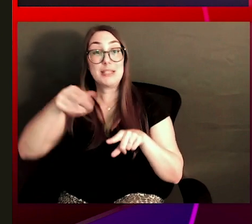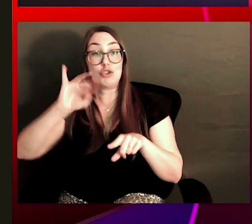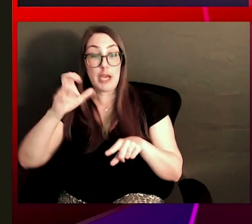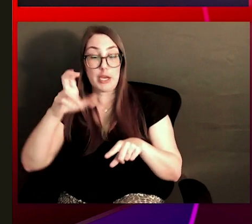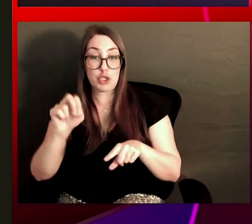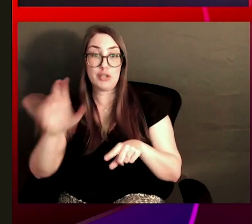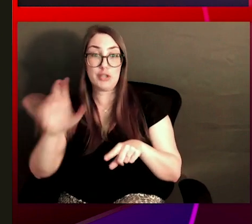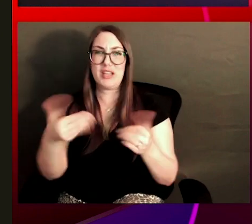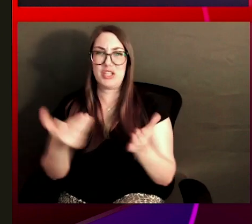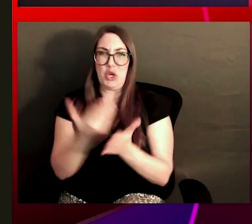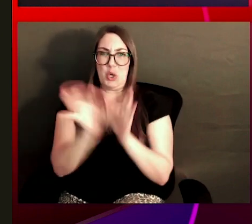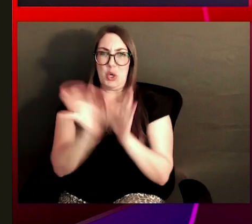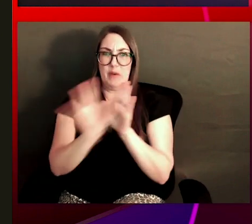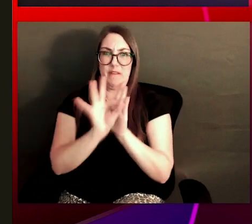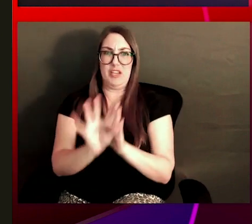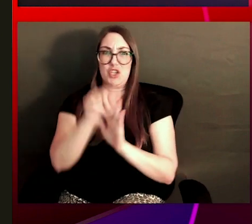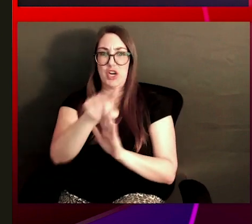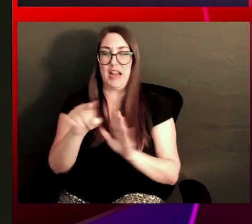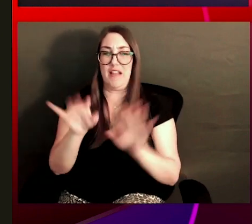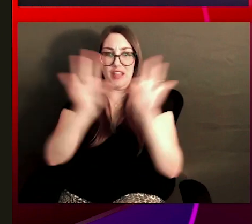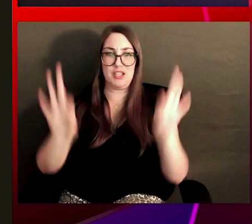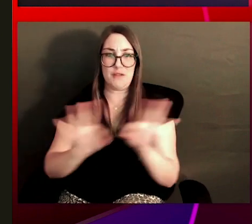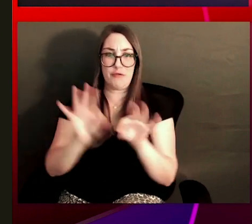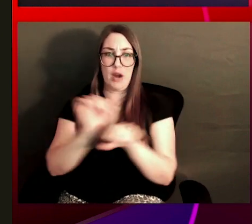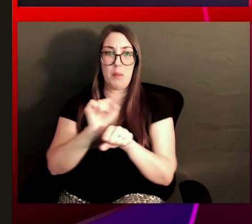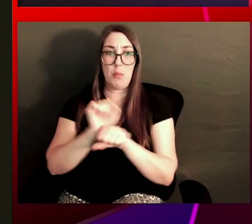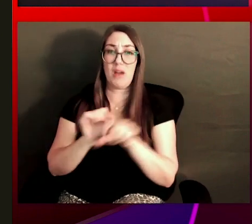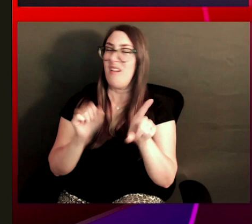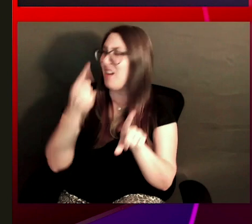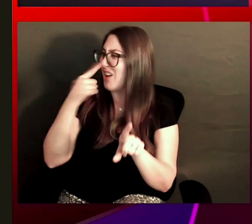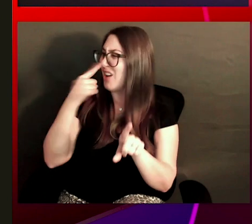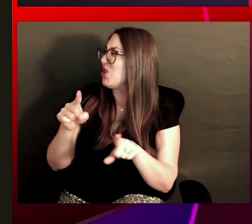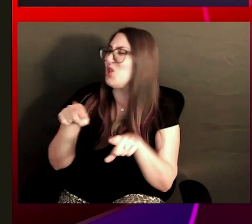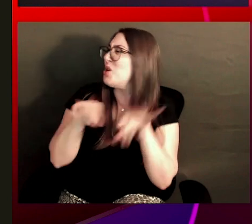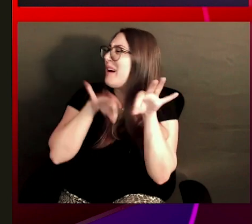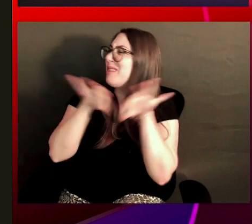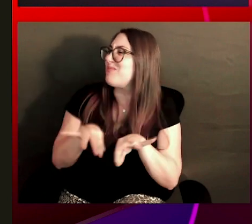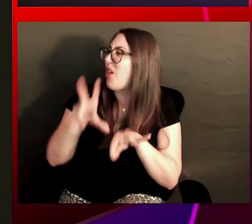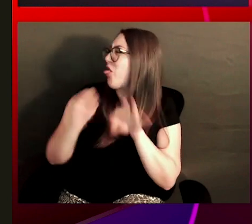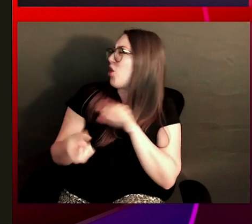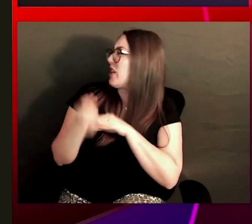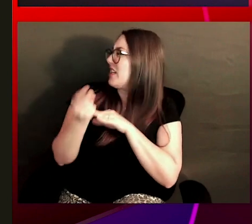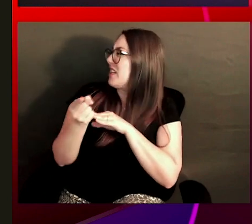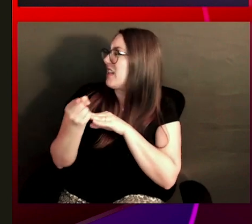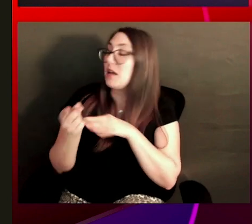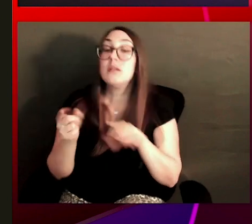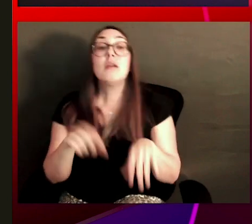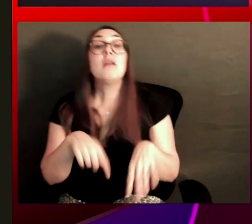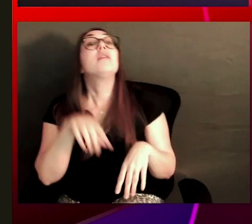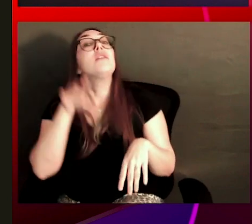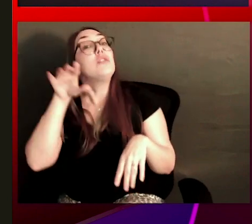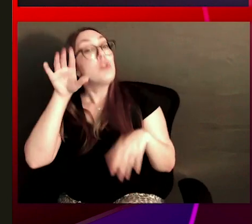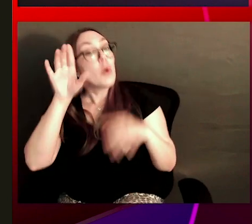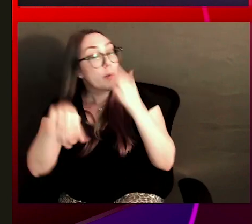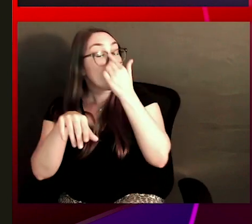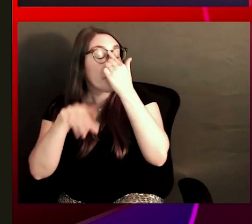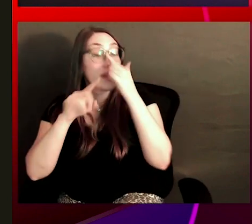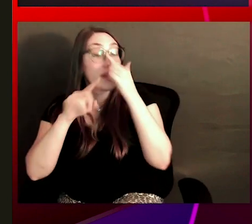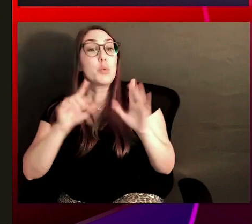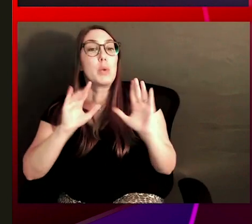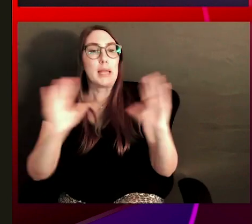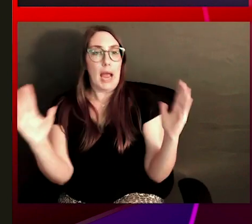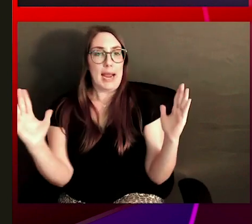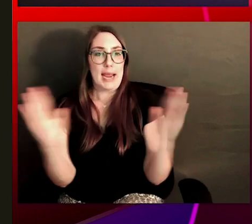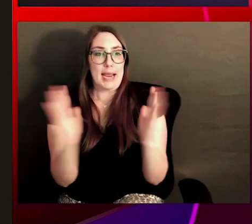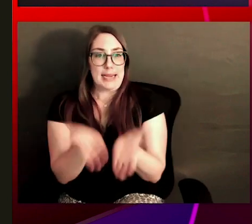annotations framework. Okay. Can you give like a 30-second, what is dependency injection? So dependency injection is it's basically a container that holds